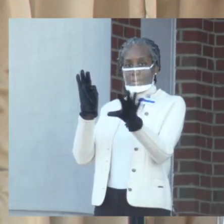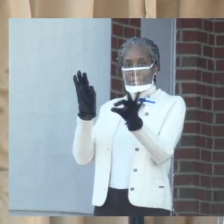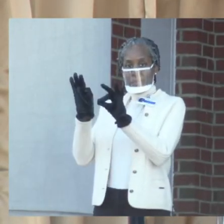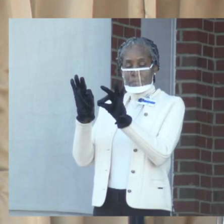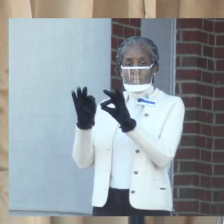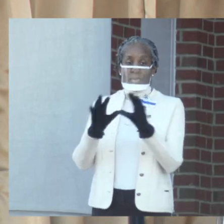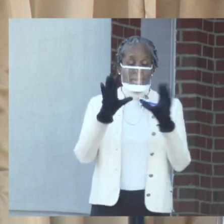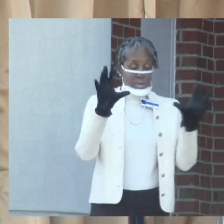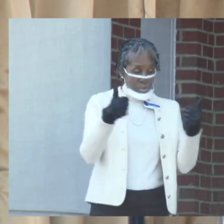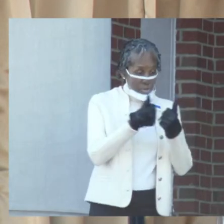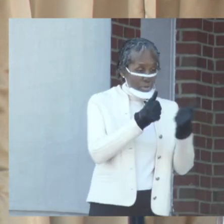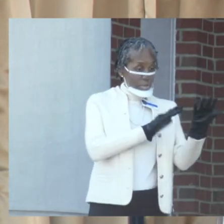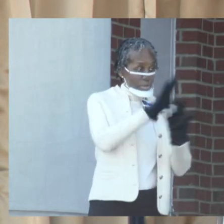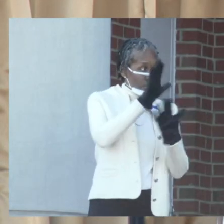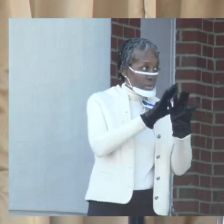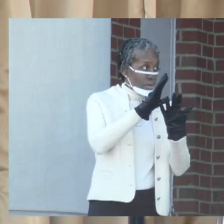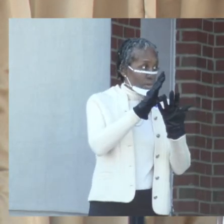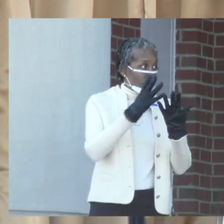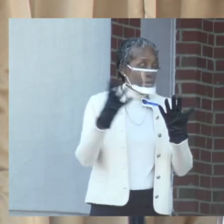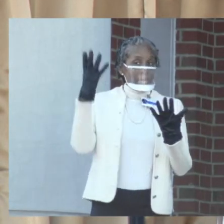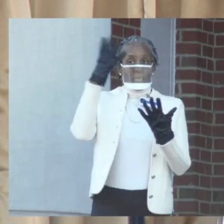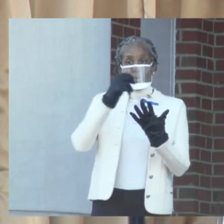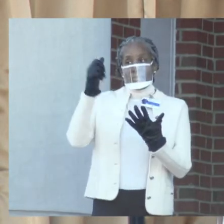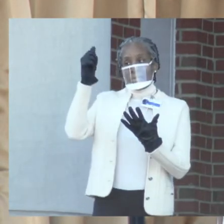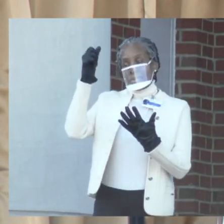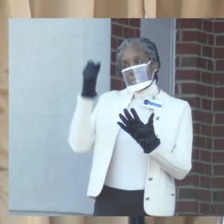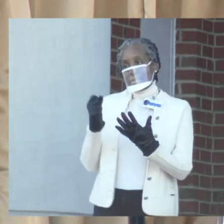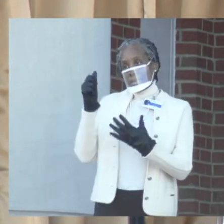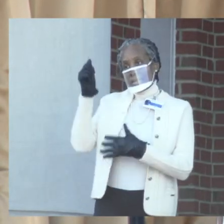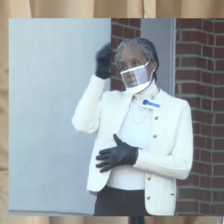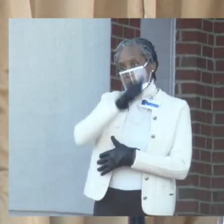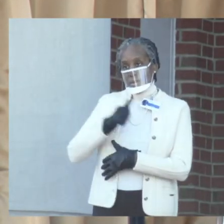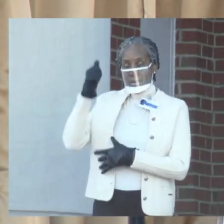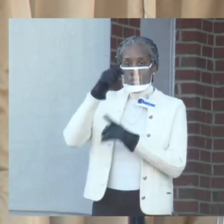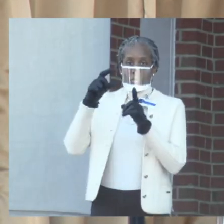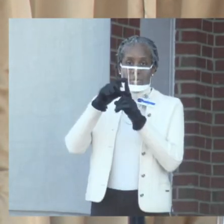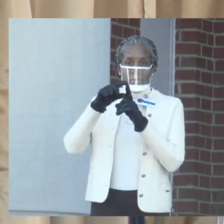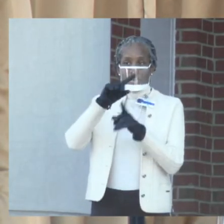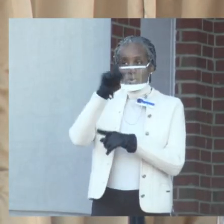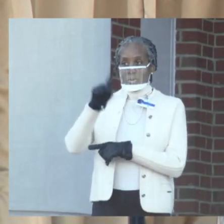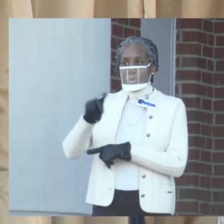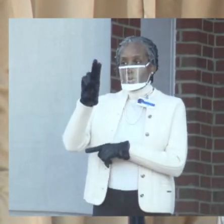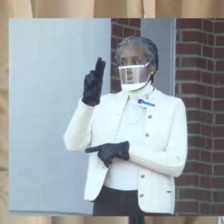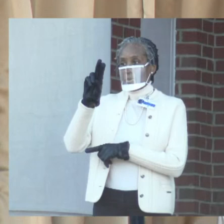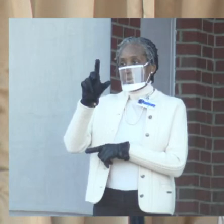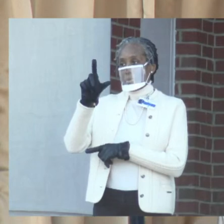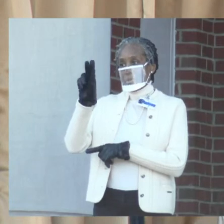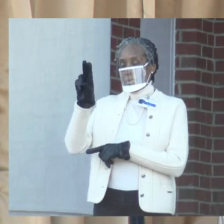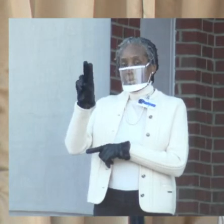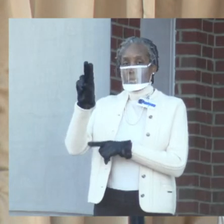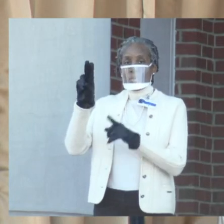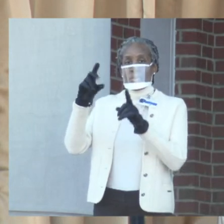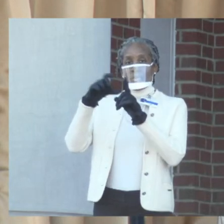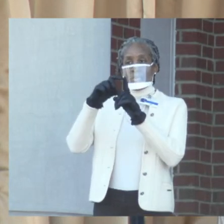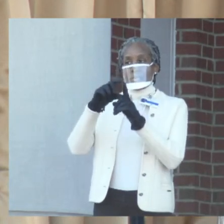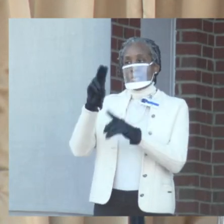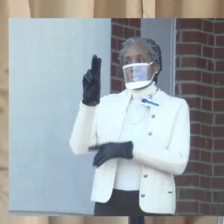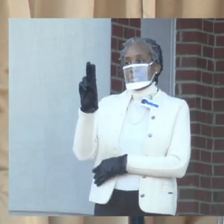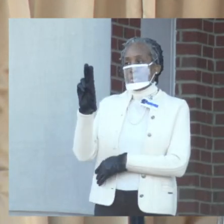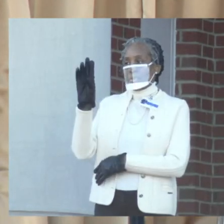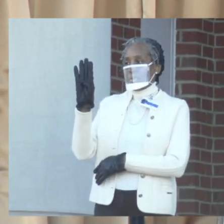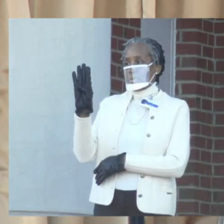to face with this beautiful South African word in the Zulu language, Ubuntu. Say it with me,